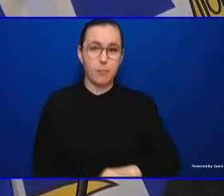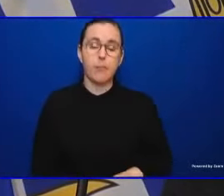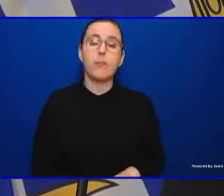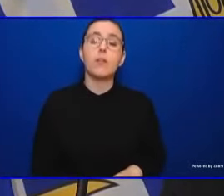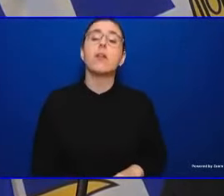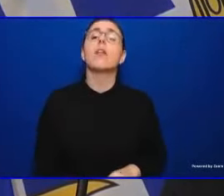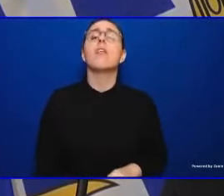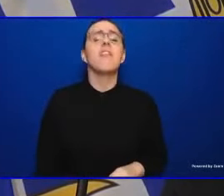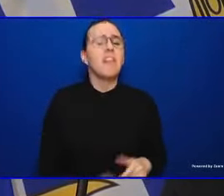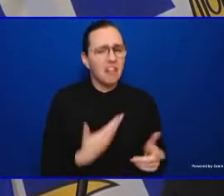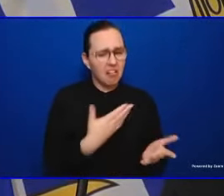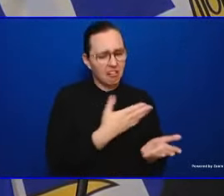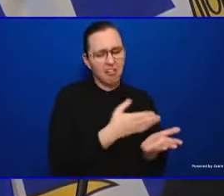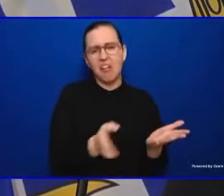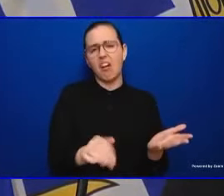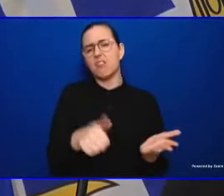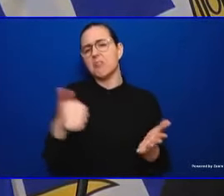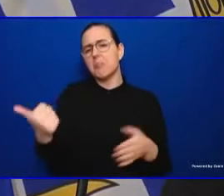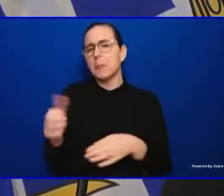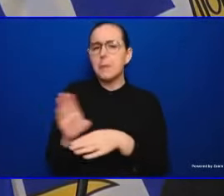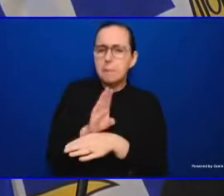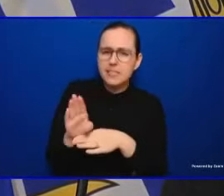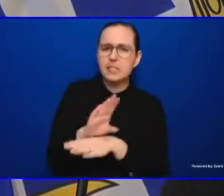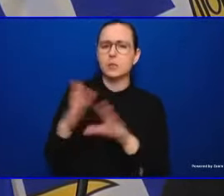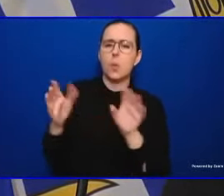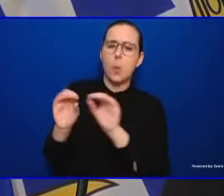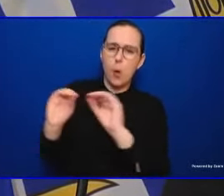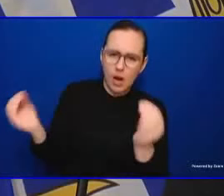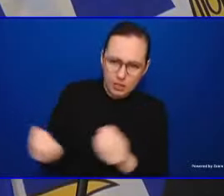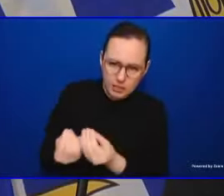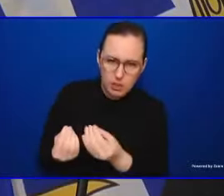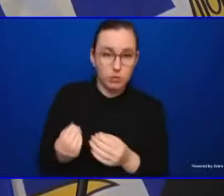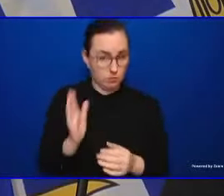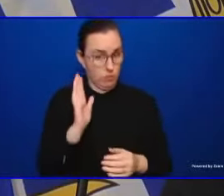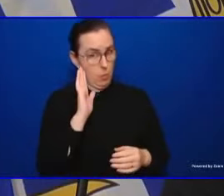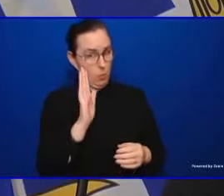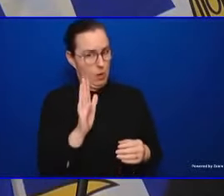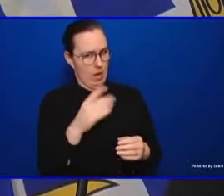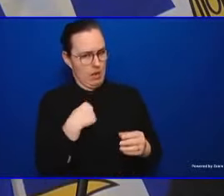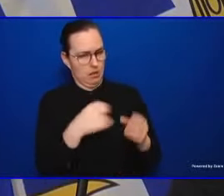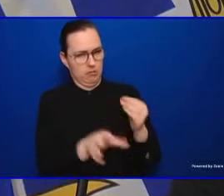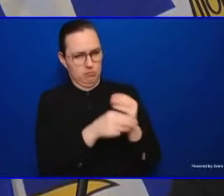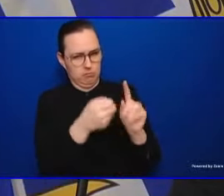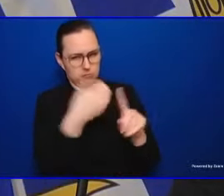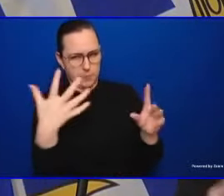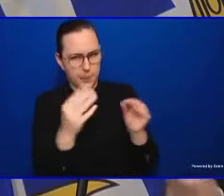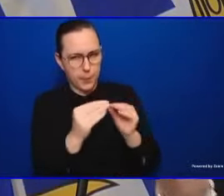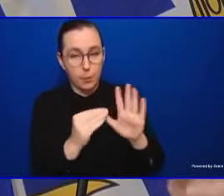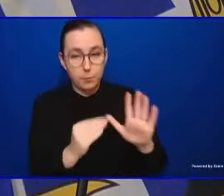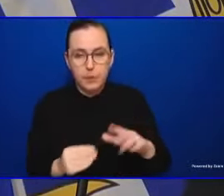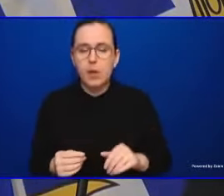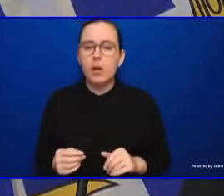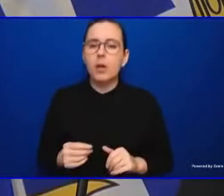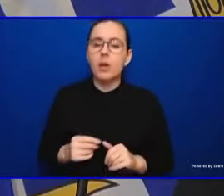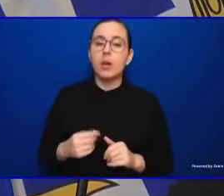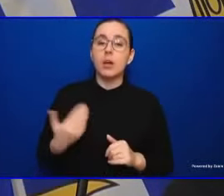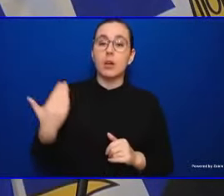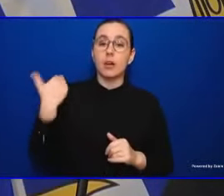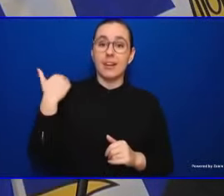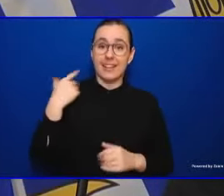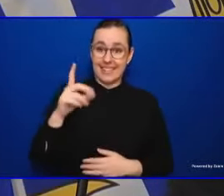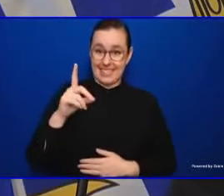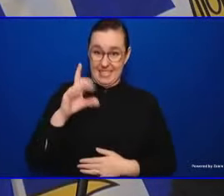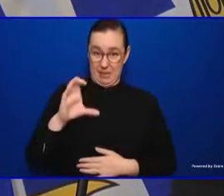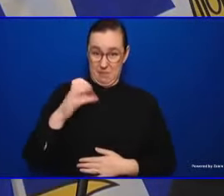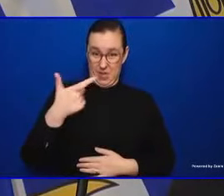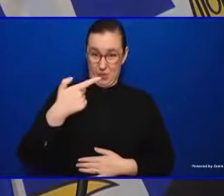been significant progress deploying these tests since we talked about that, and I will defer to Minister Dix to